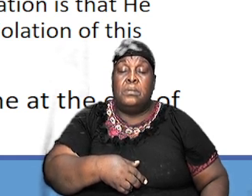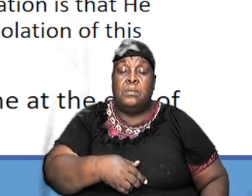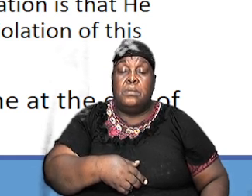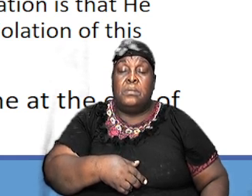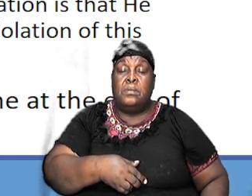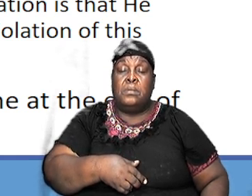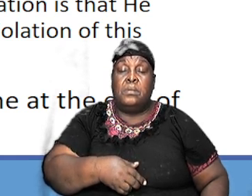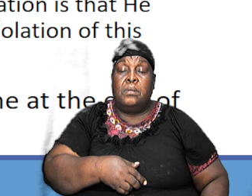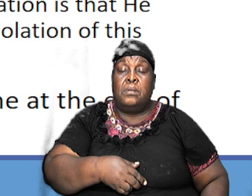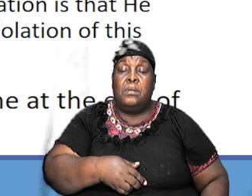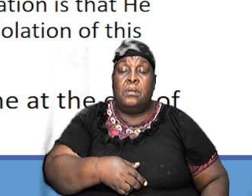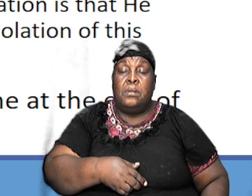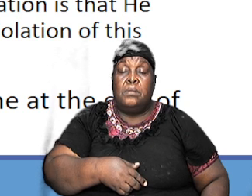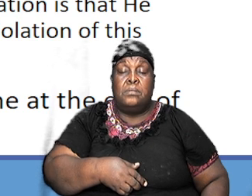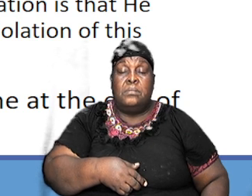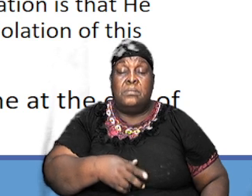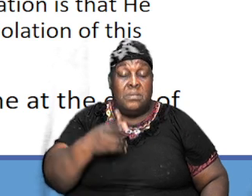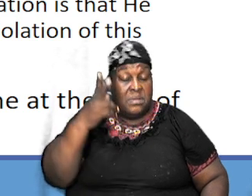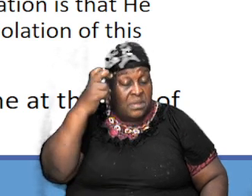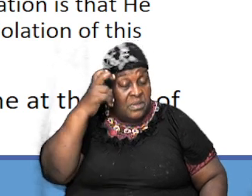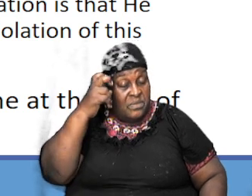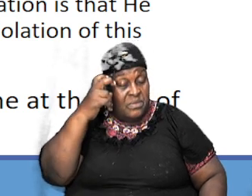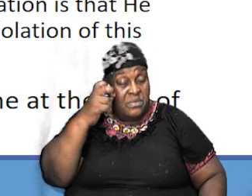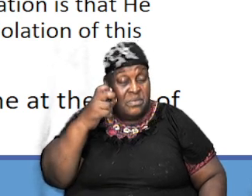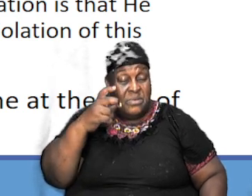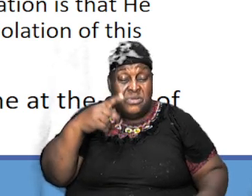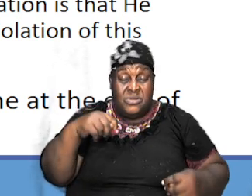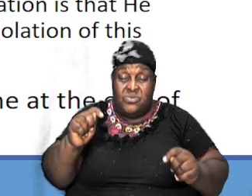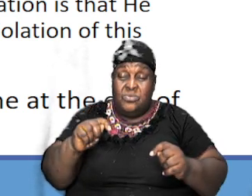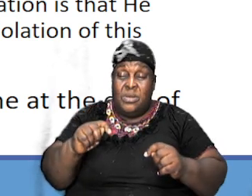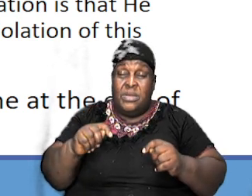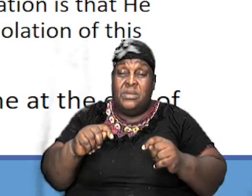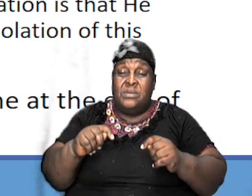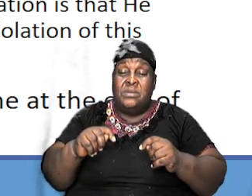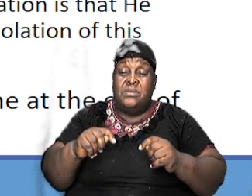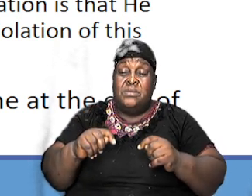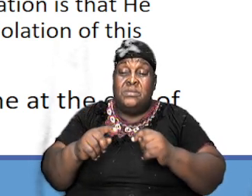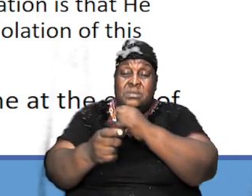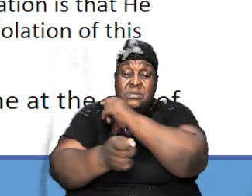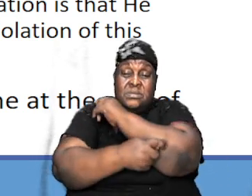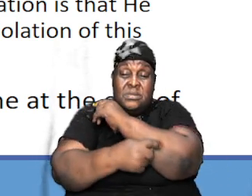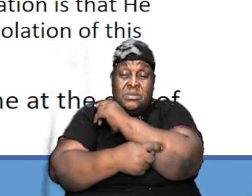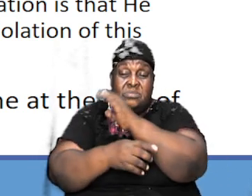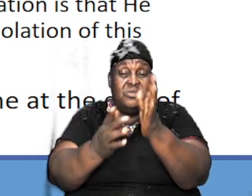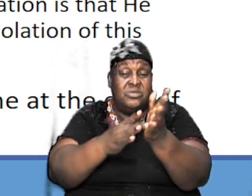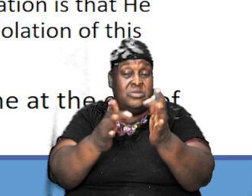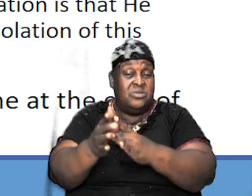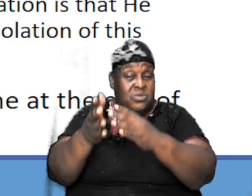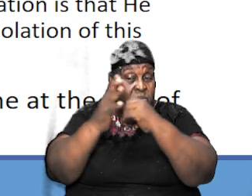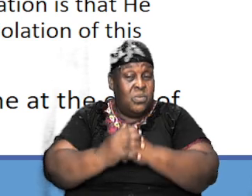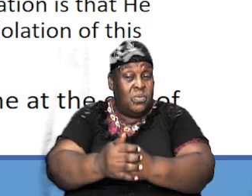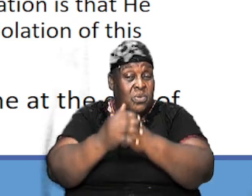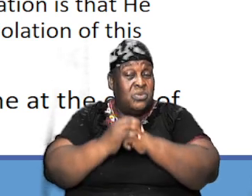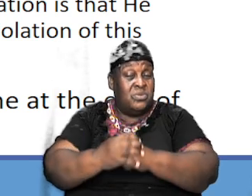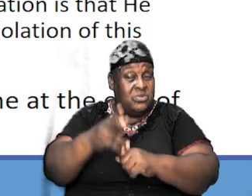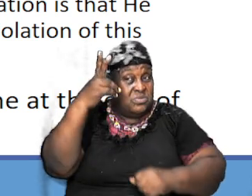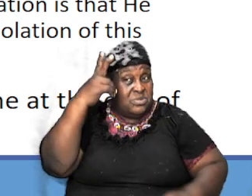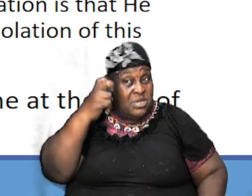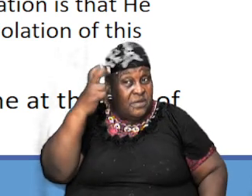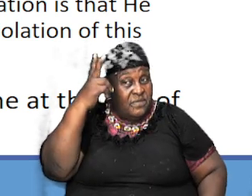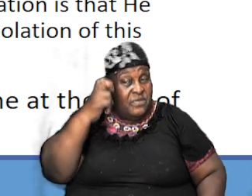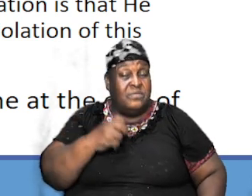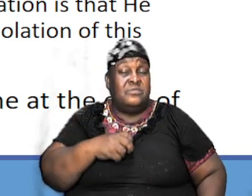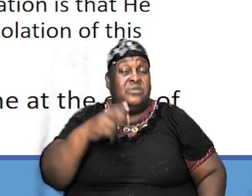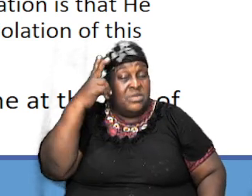is trying to get him to worship him. Right? So he said, the devil said unto